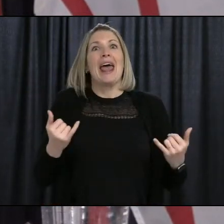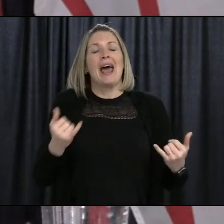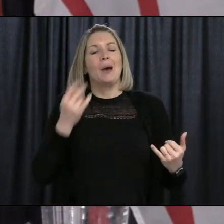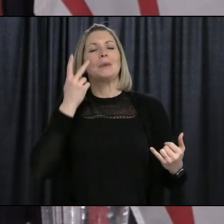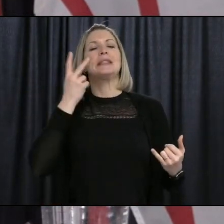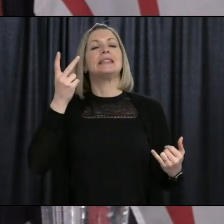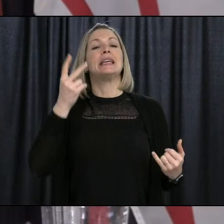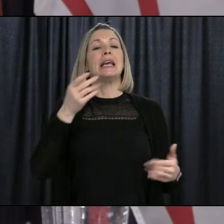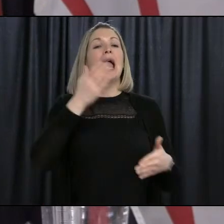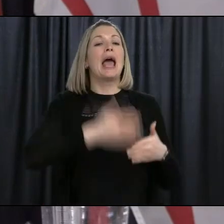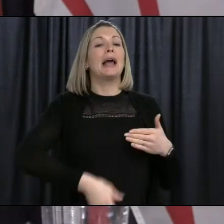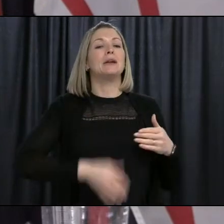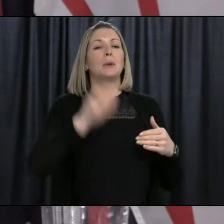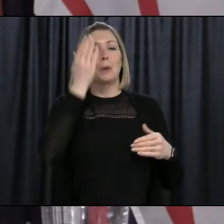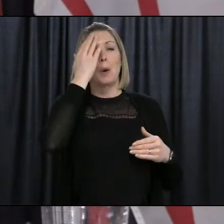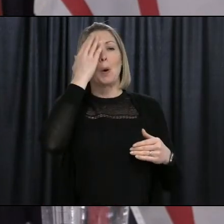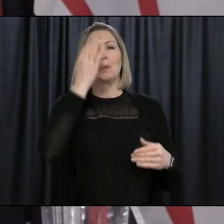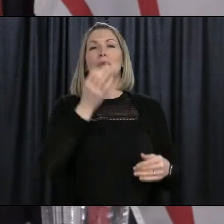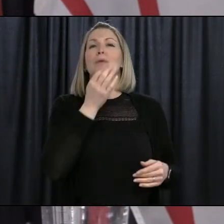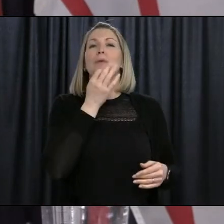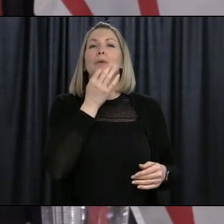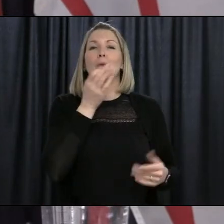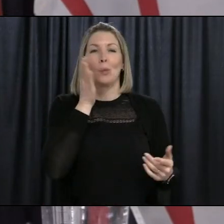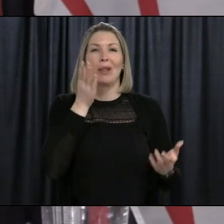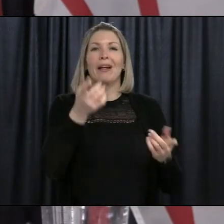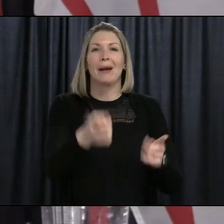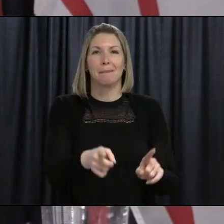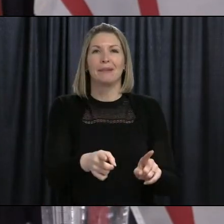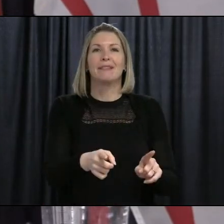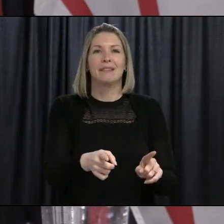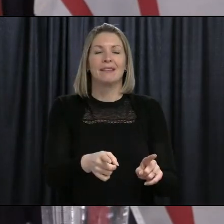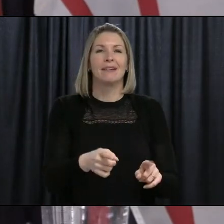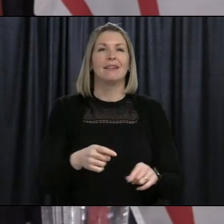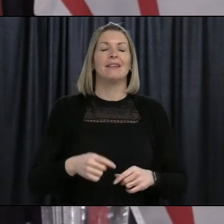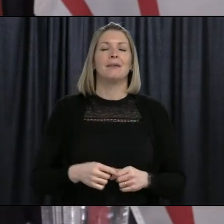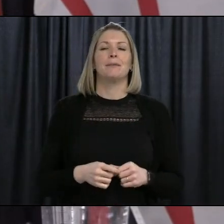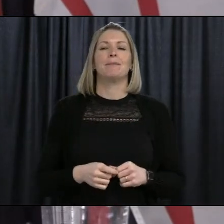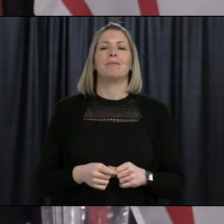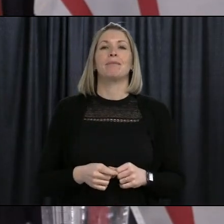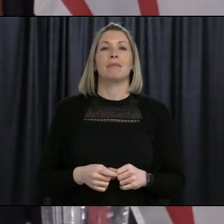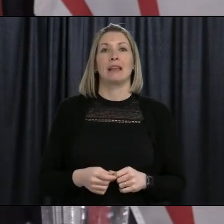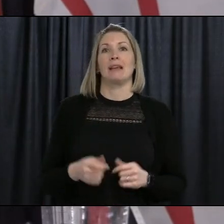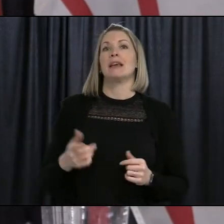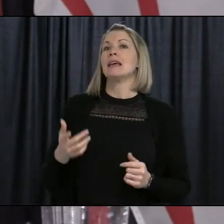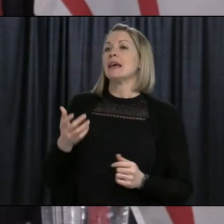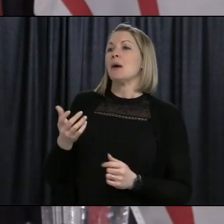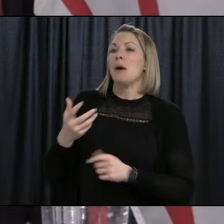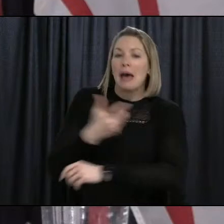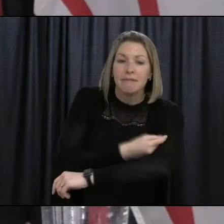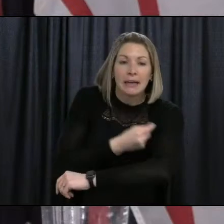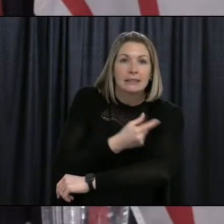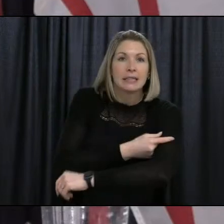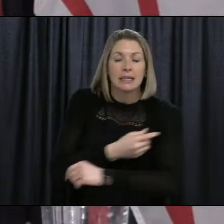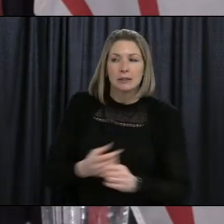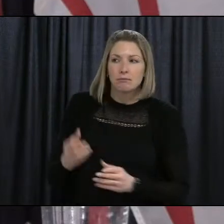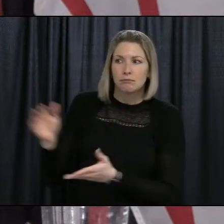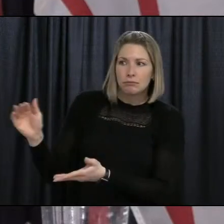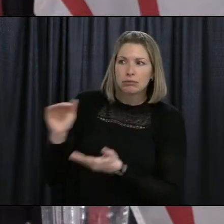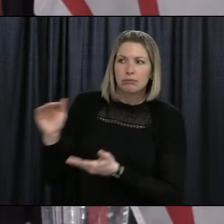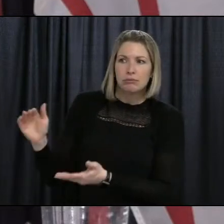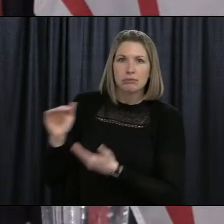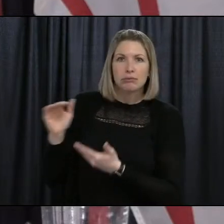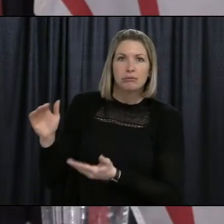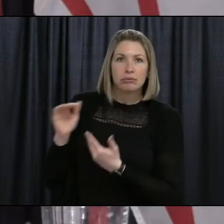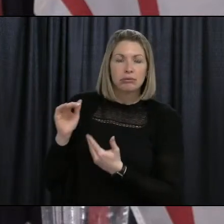year later than we are heading into the next phase of our vaccine rollout. The national narrative on vaccines has